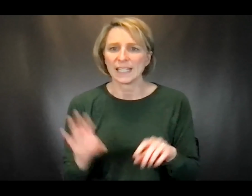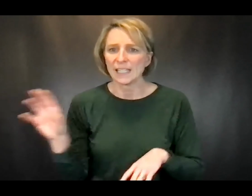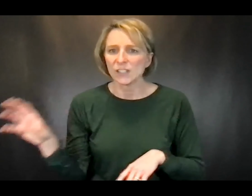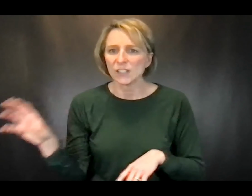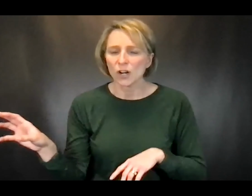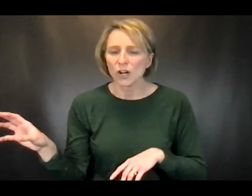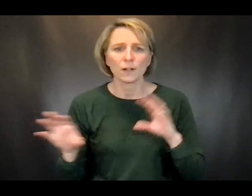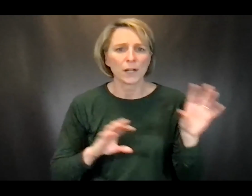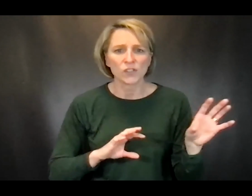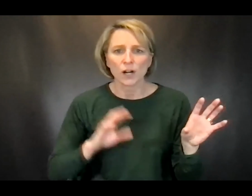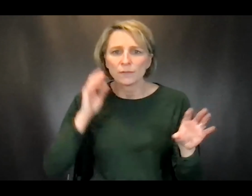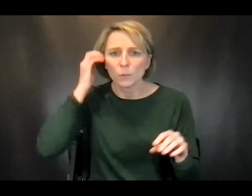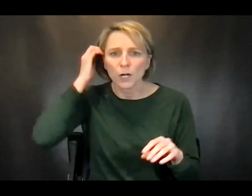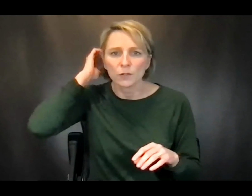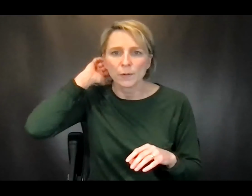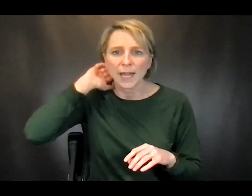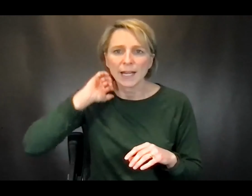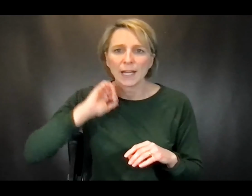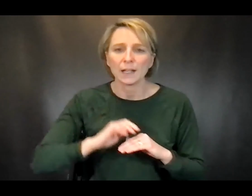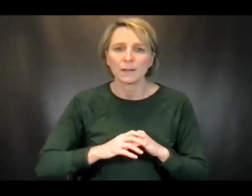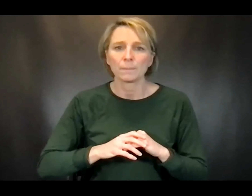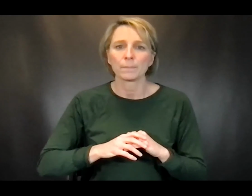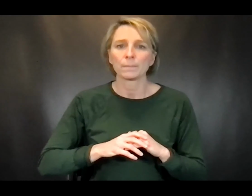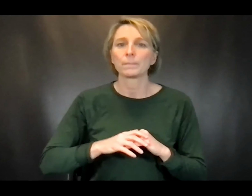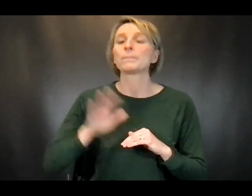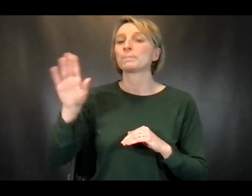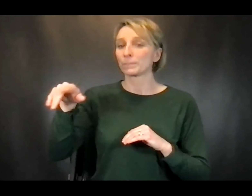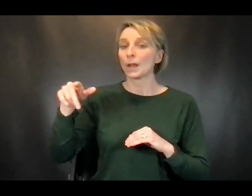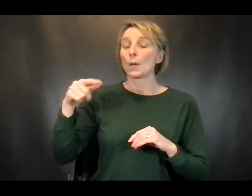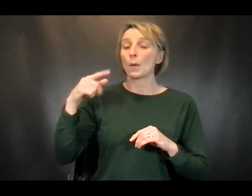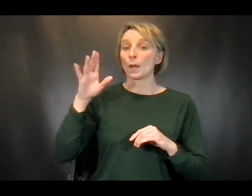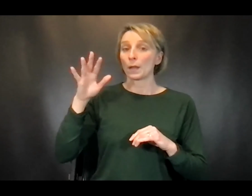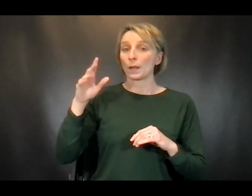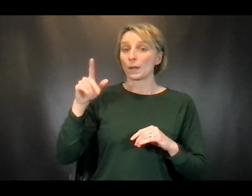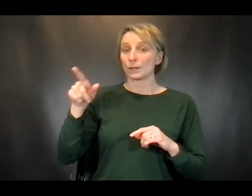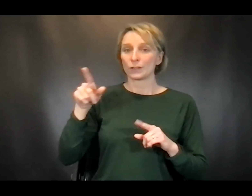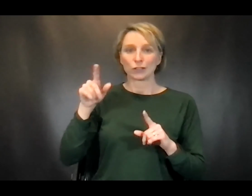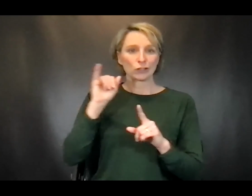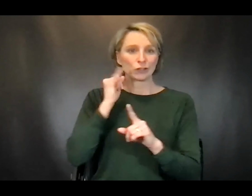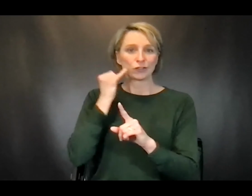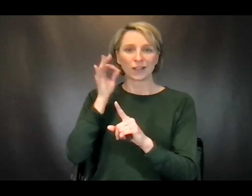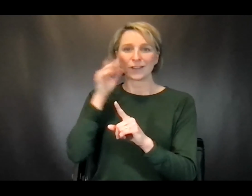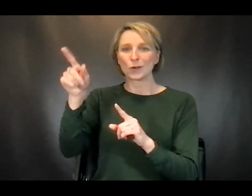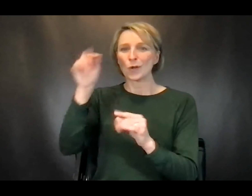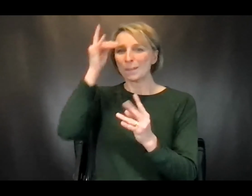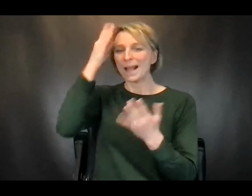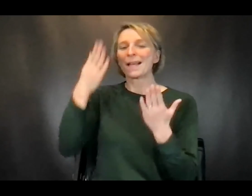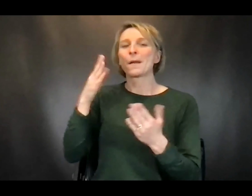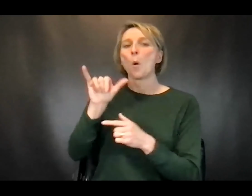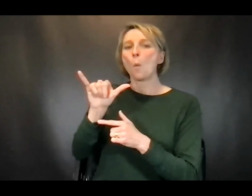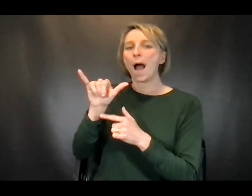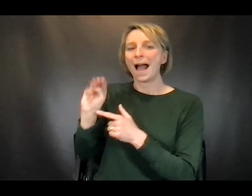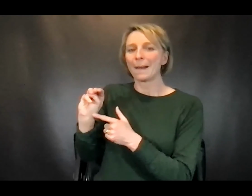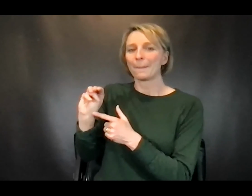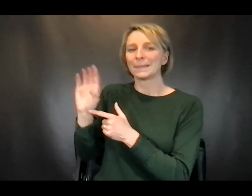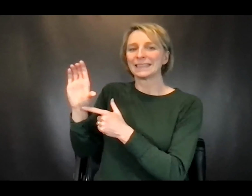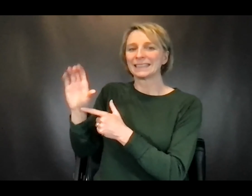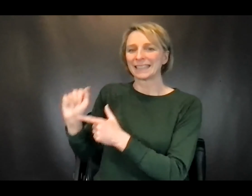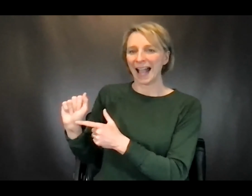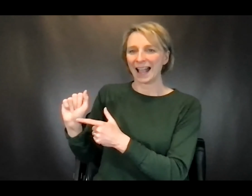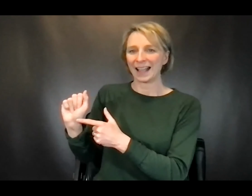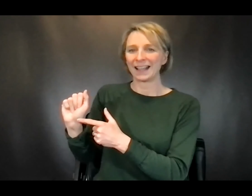Is it East Hartford, West Hartford? Where are you located? Okay, so I think Jennifer is thinking about the YMCA, which